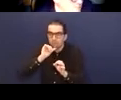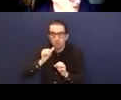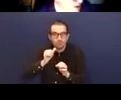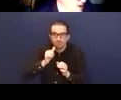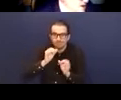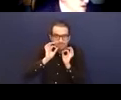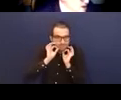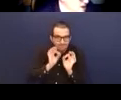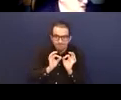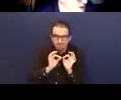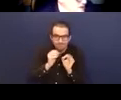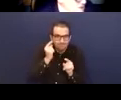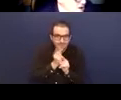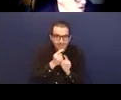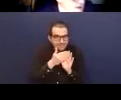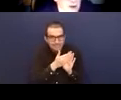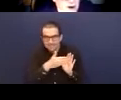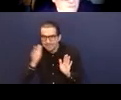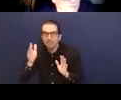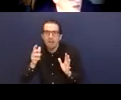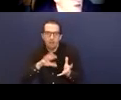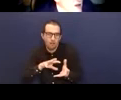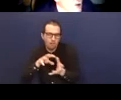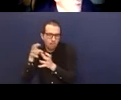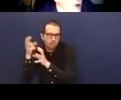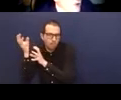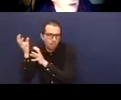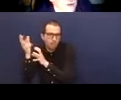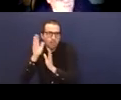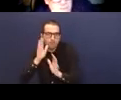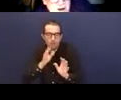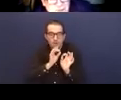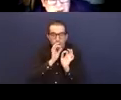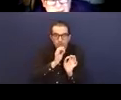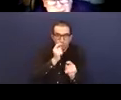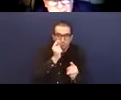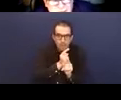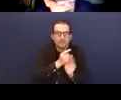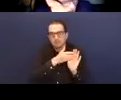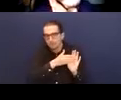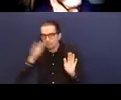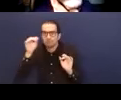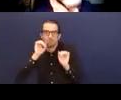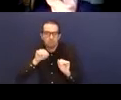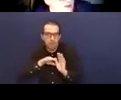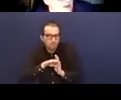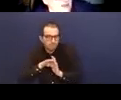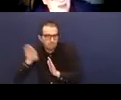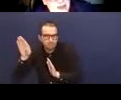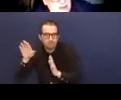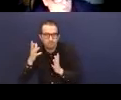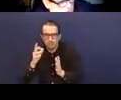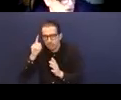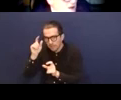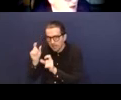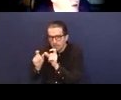it particularly in today's seminar. We'll go on now to preparing for our third and final activity around the